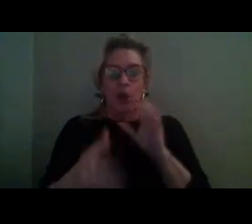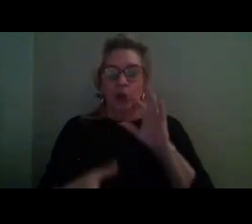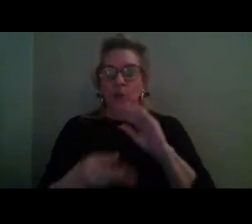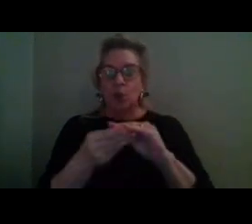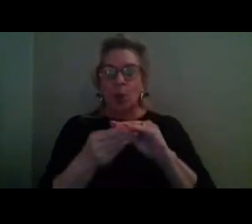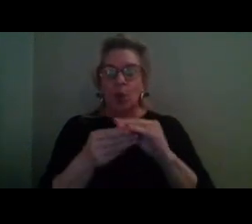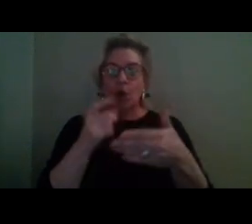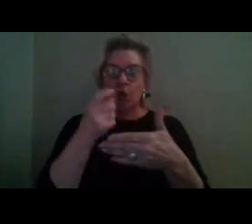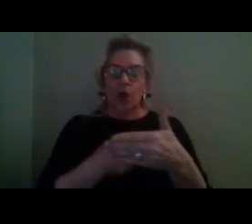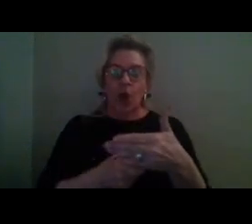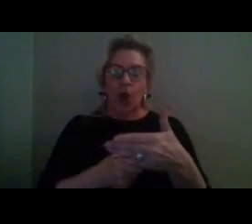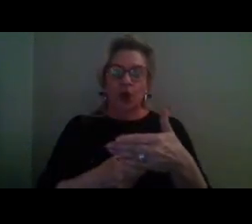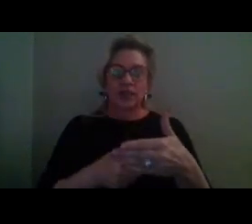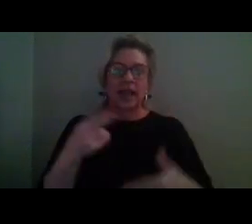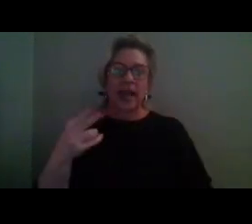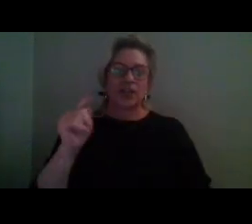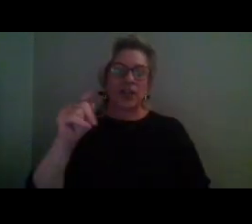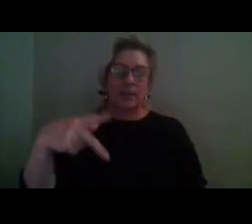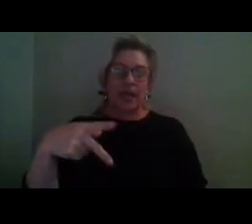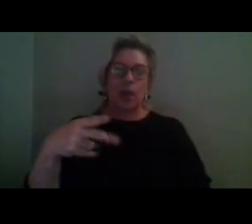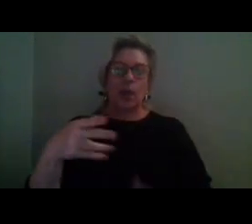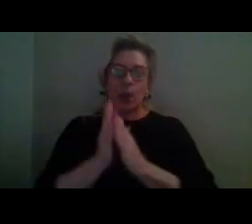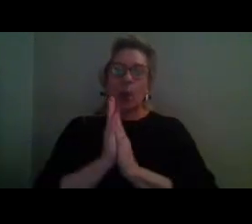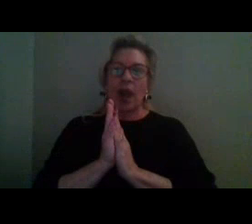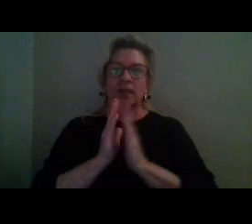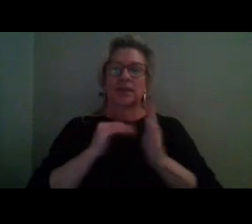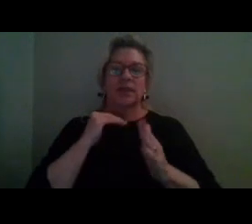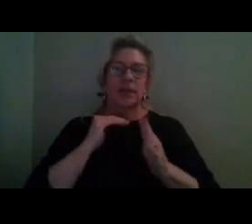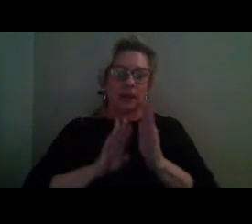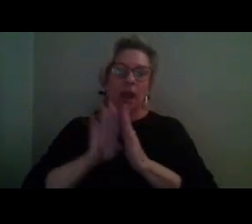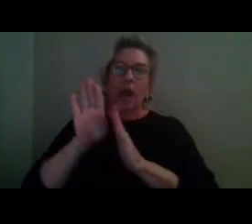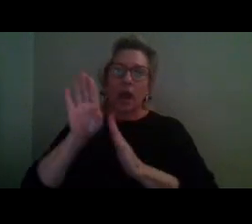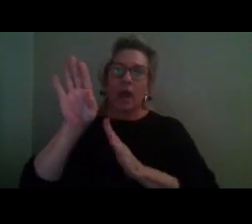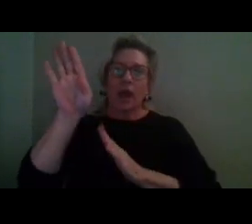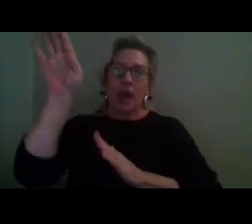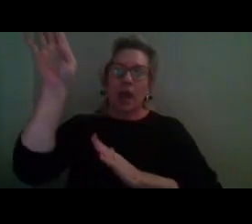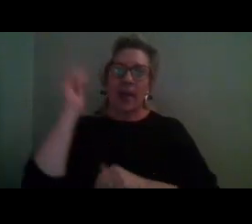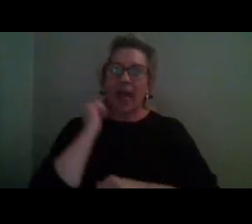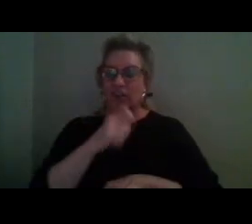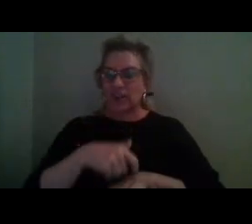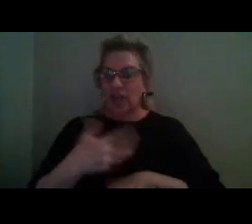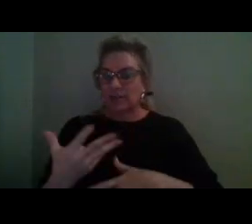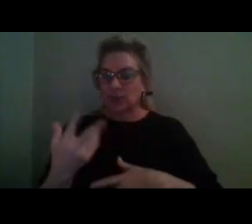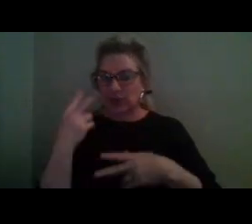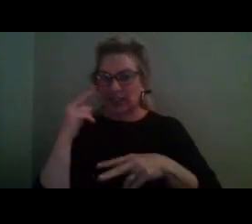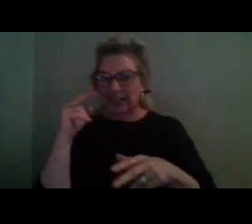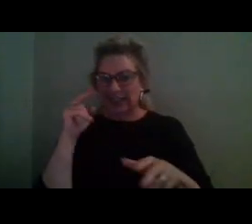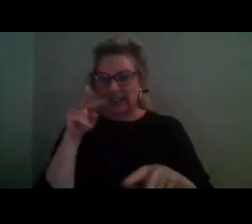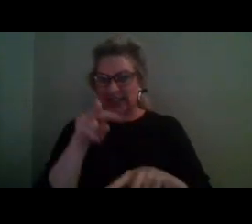costs and the ATP requests just keep going way up every cycle. And